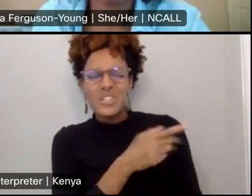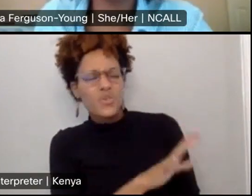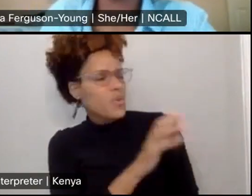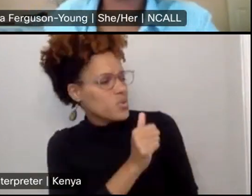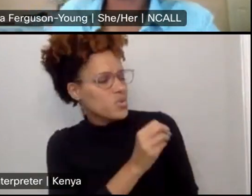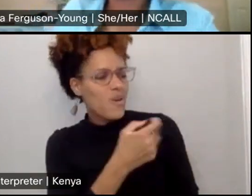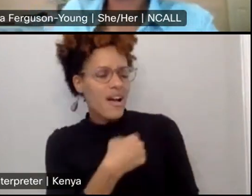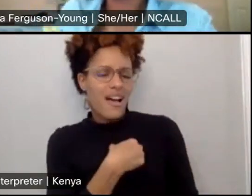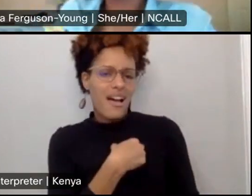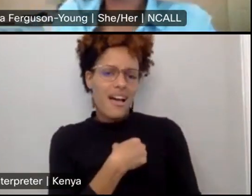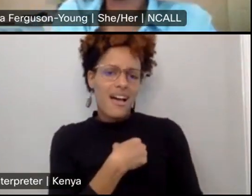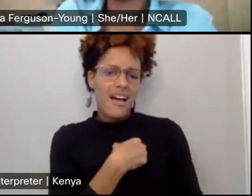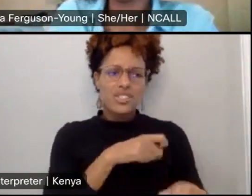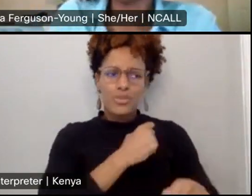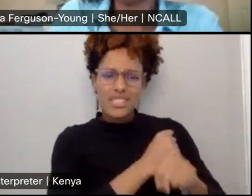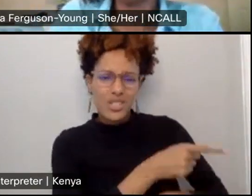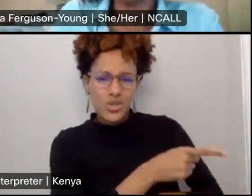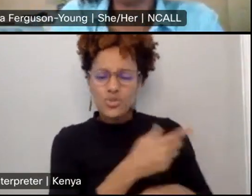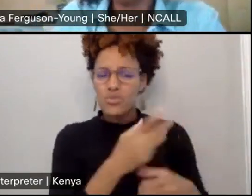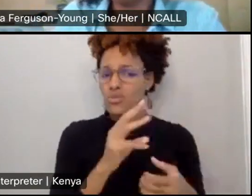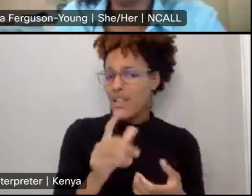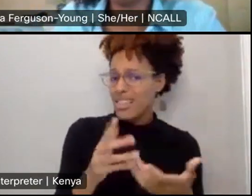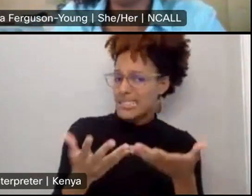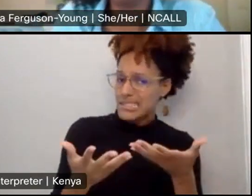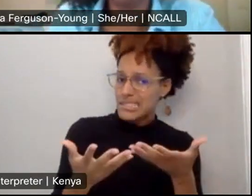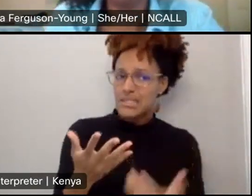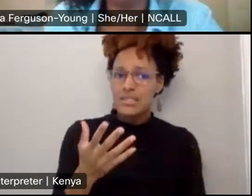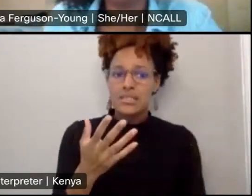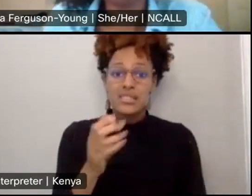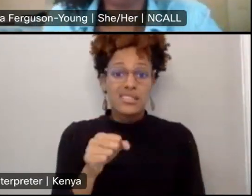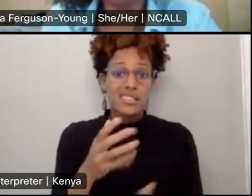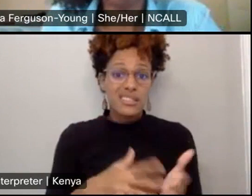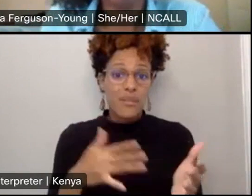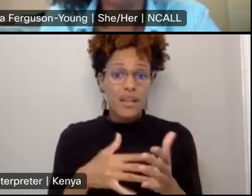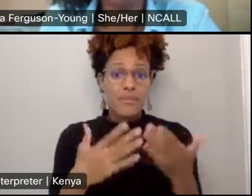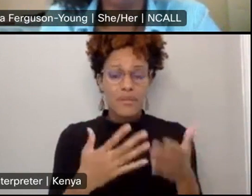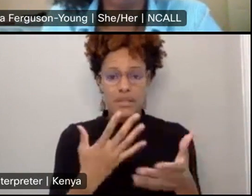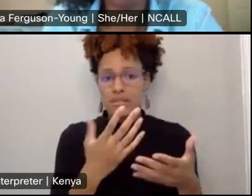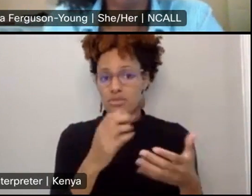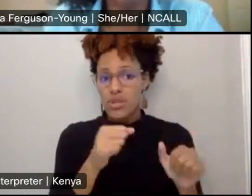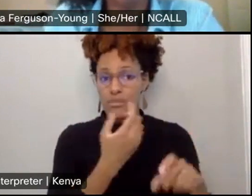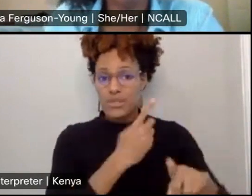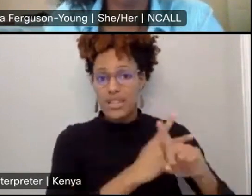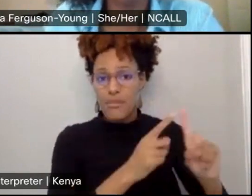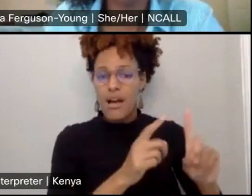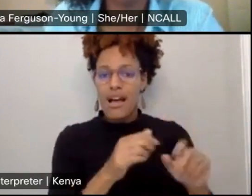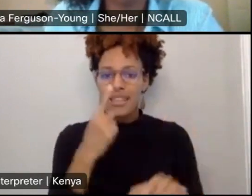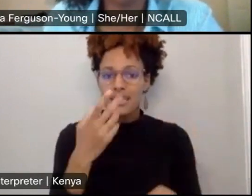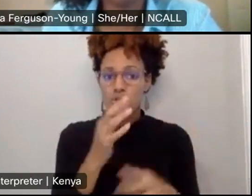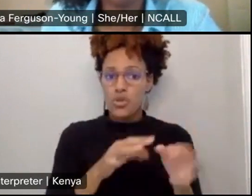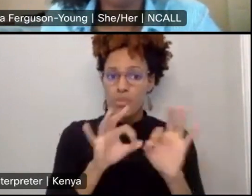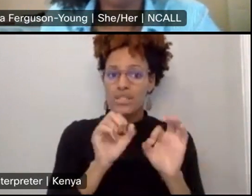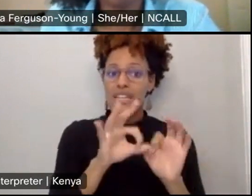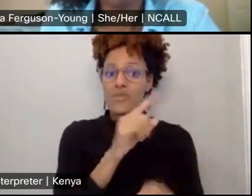to protect you. Well, yeah, maybe sometimes, but I think it's ideal if we can get buy-in from the